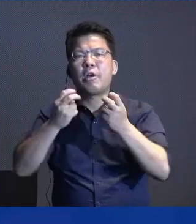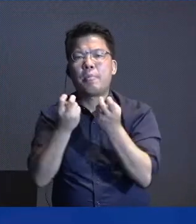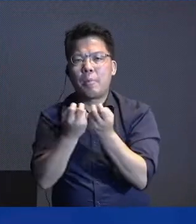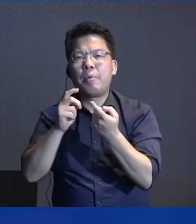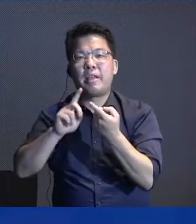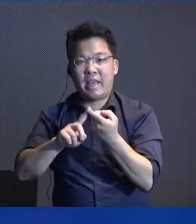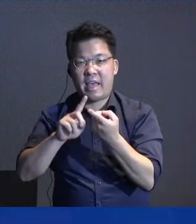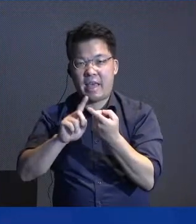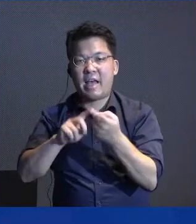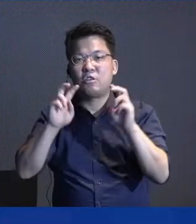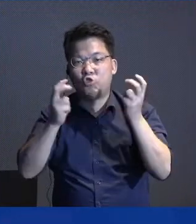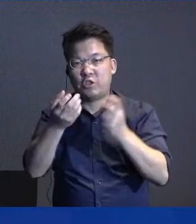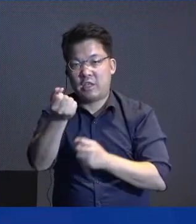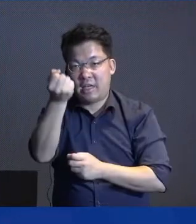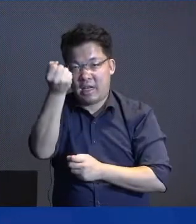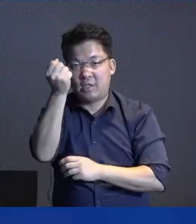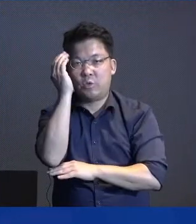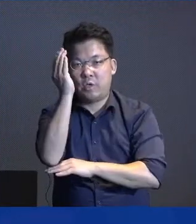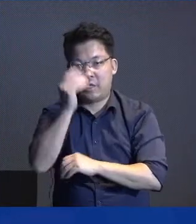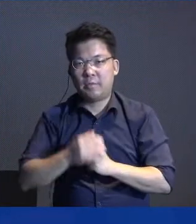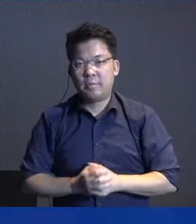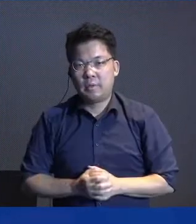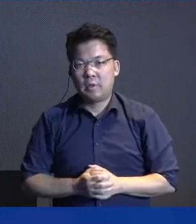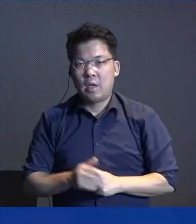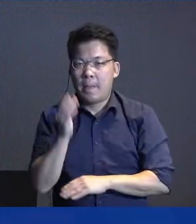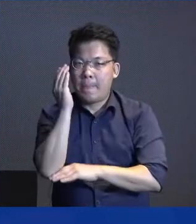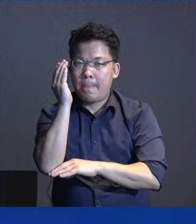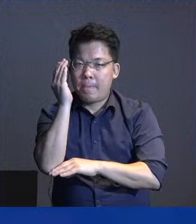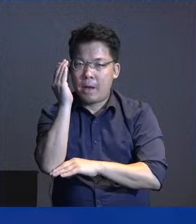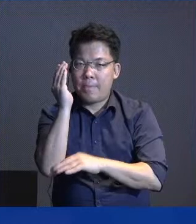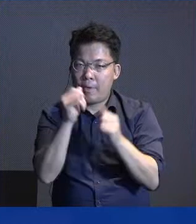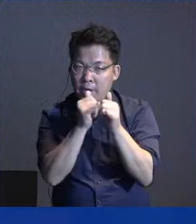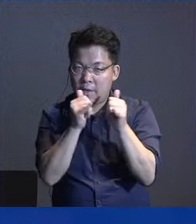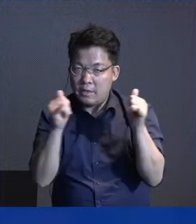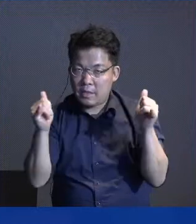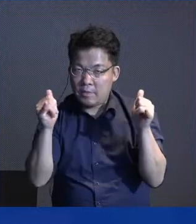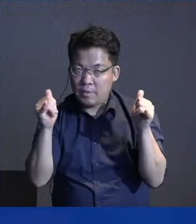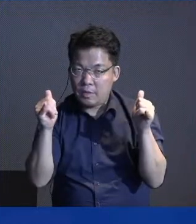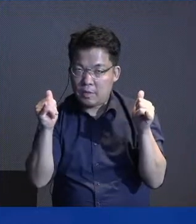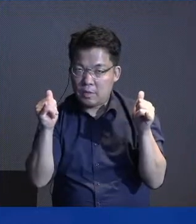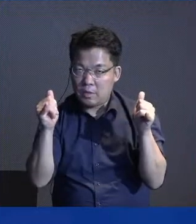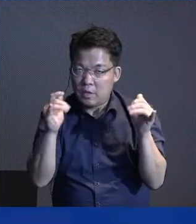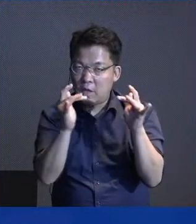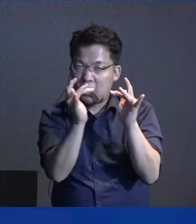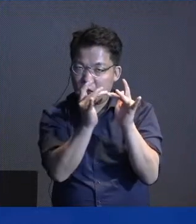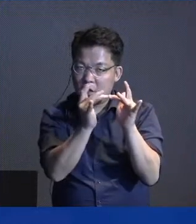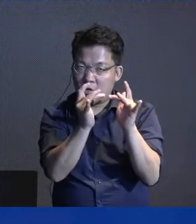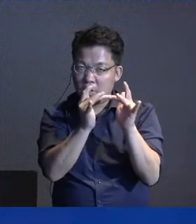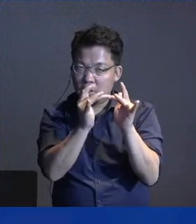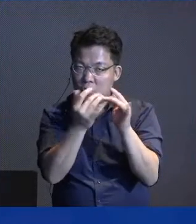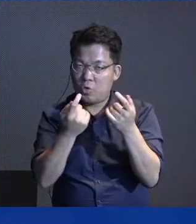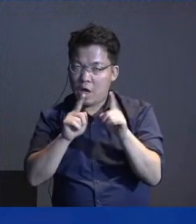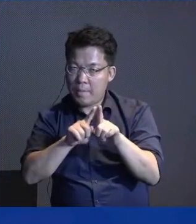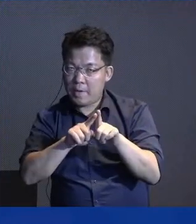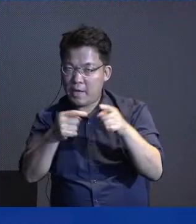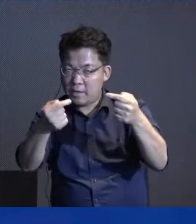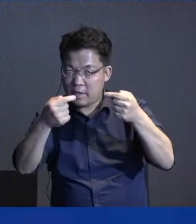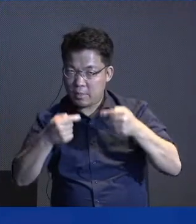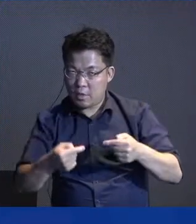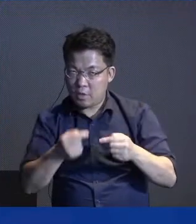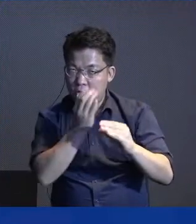and presenters joining us online, and also our audience joining us